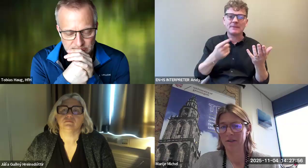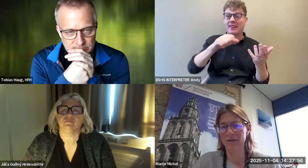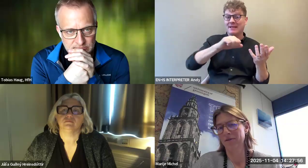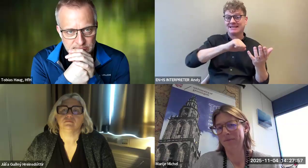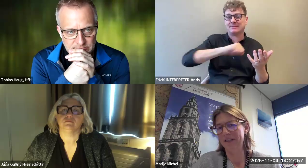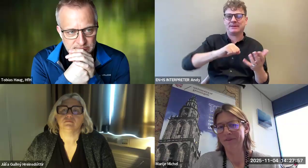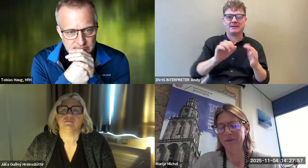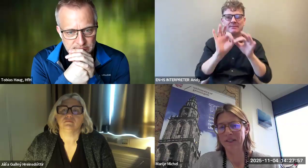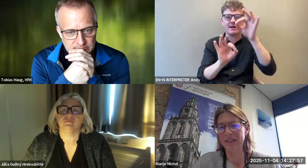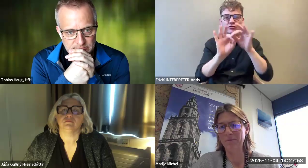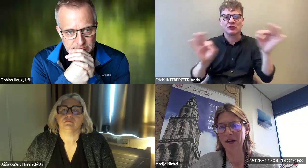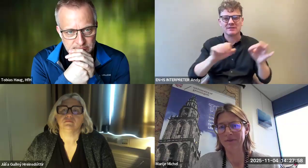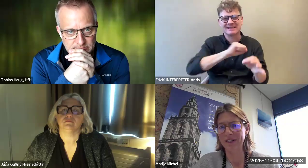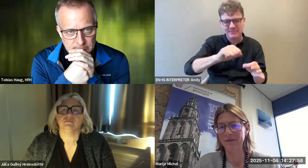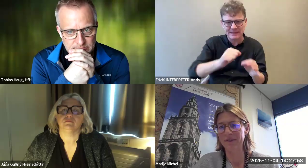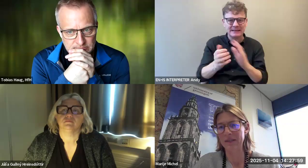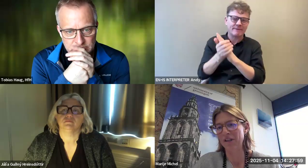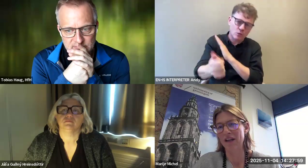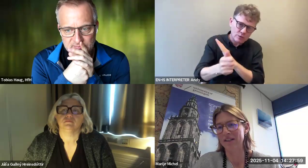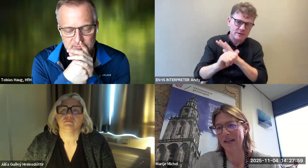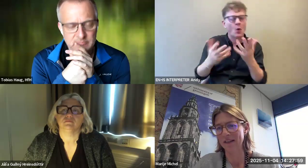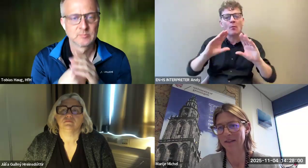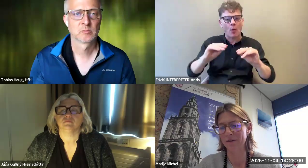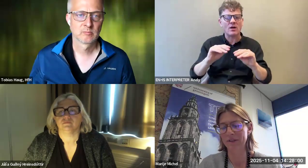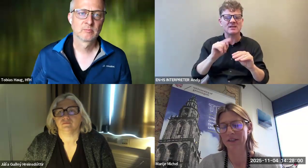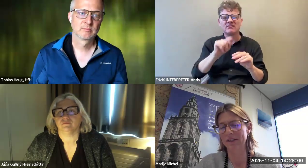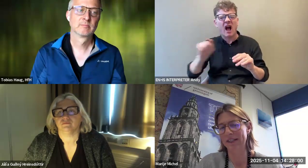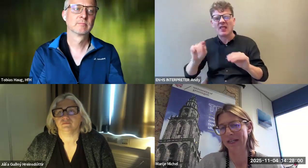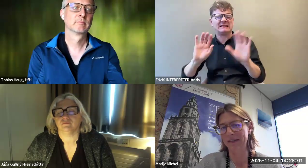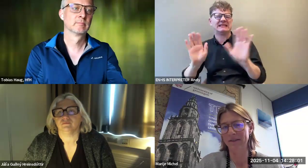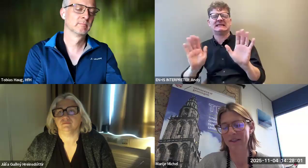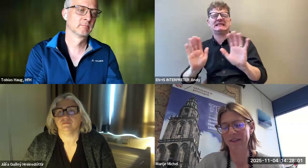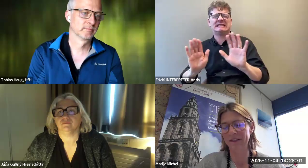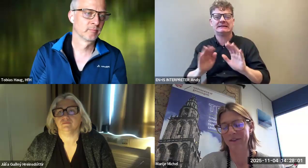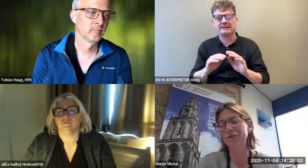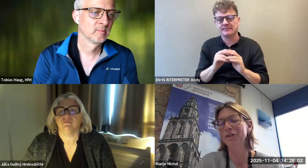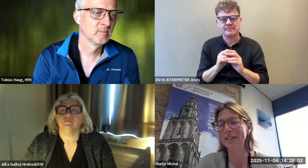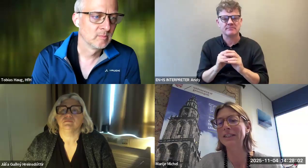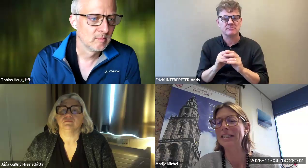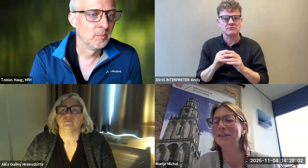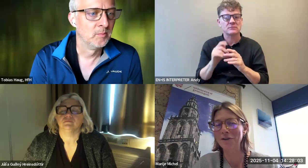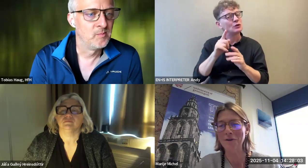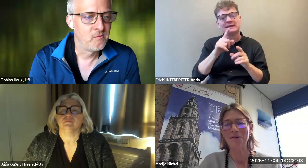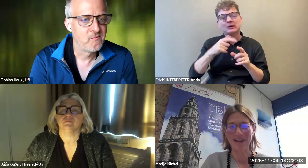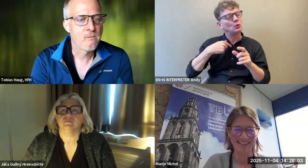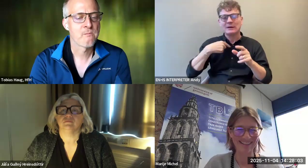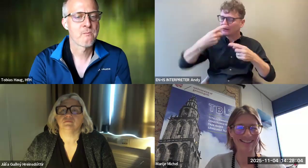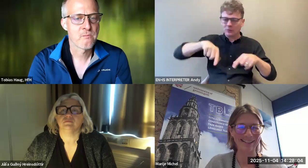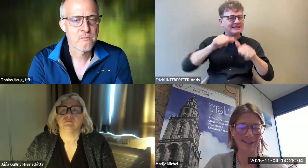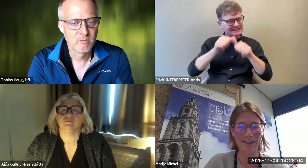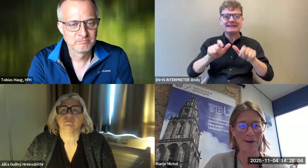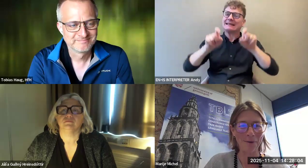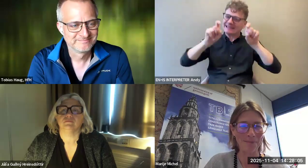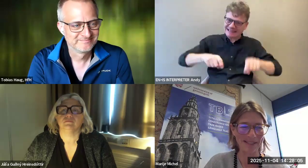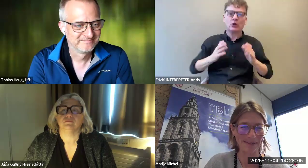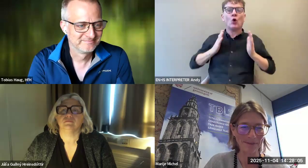speed measure, so speed fluency or pause frequency, but others not. So you still need human raters.